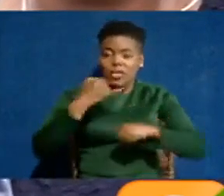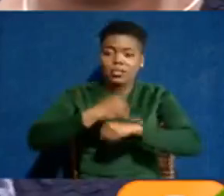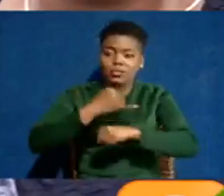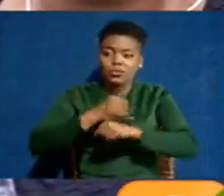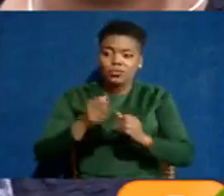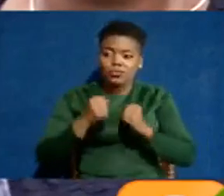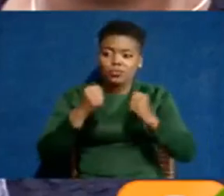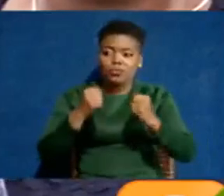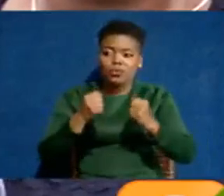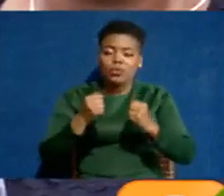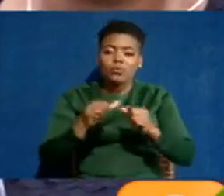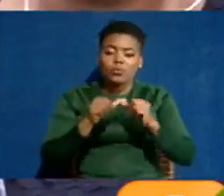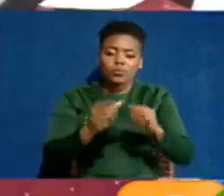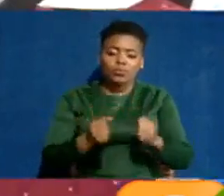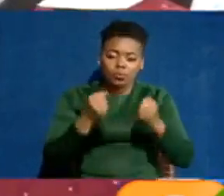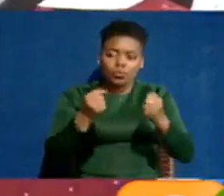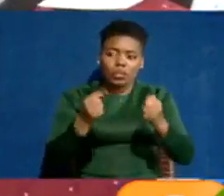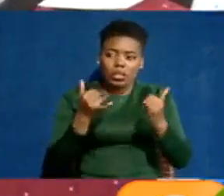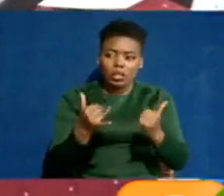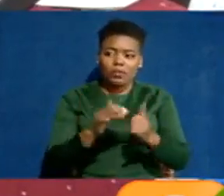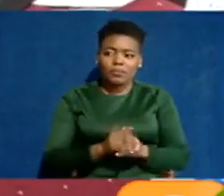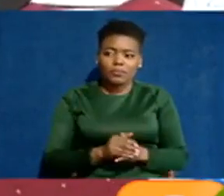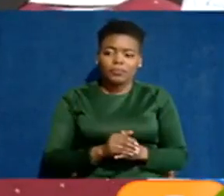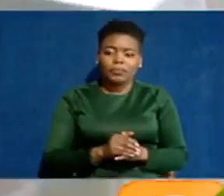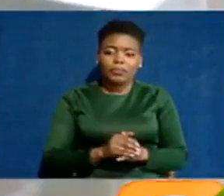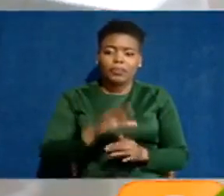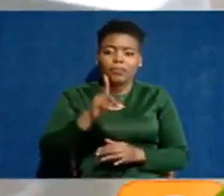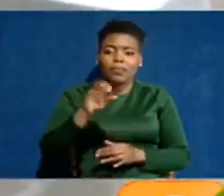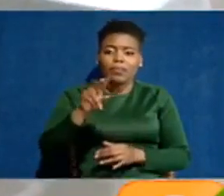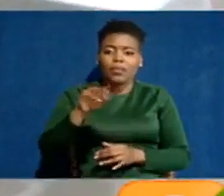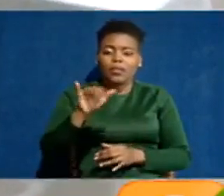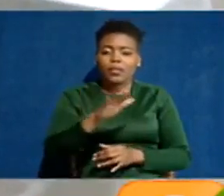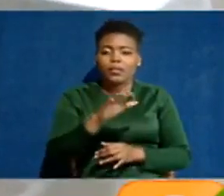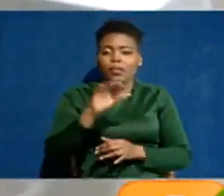Continue to strengthen SASRA. Dennis Otieno, Citizen TV.